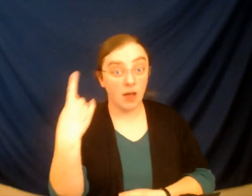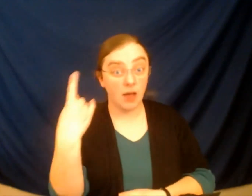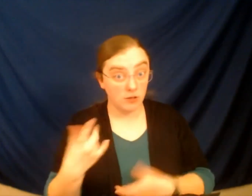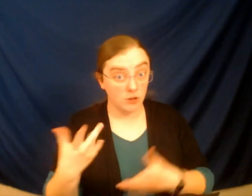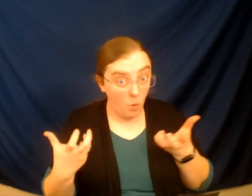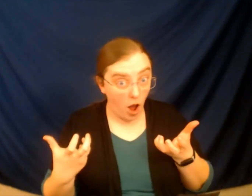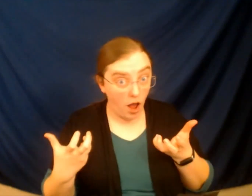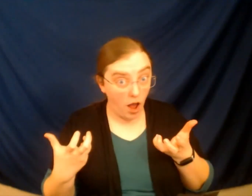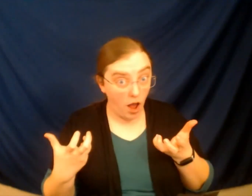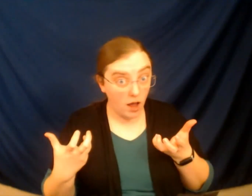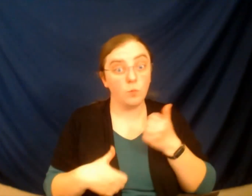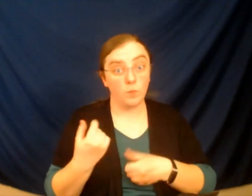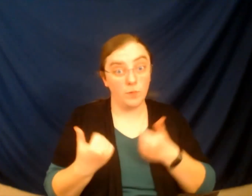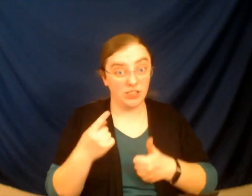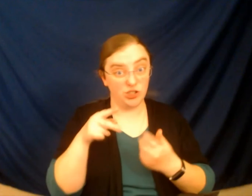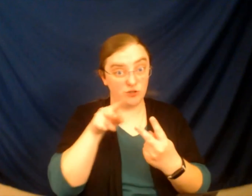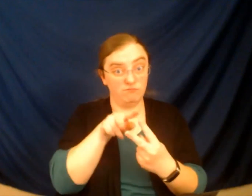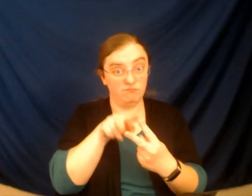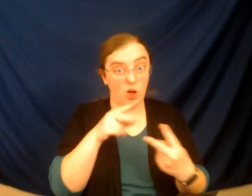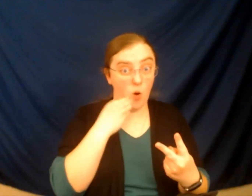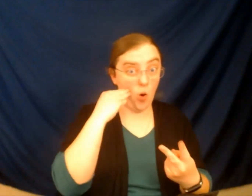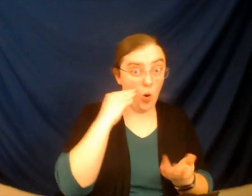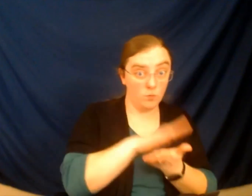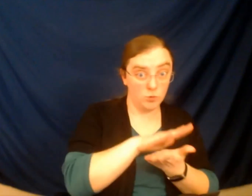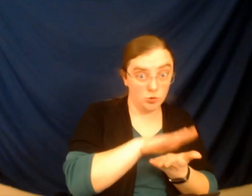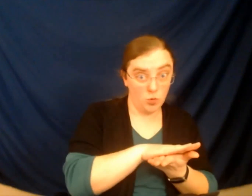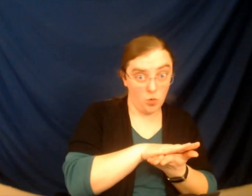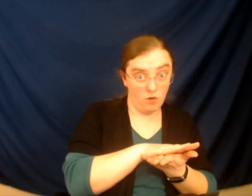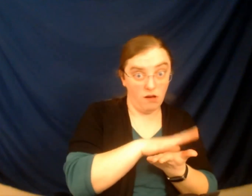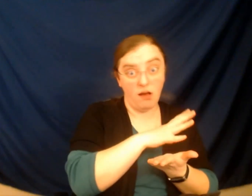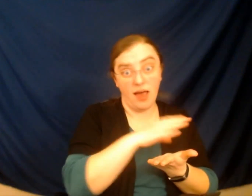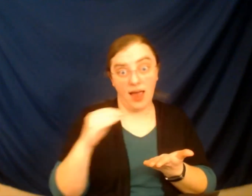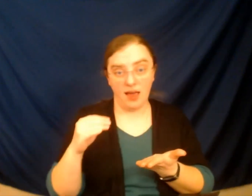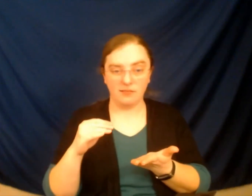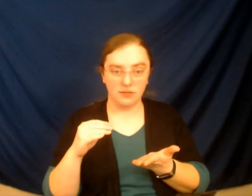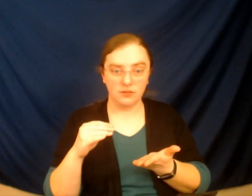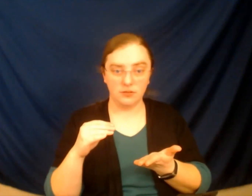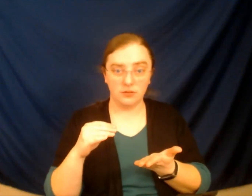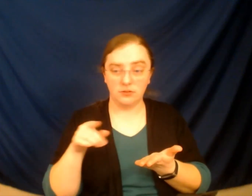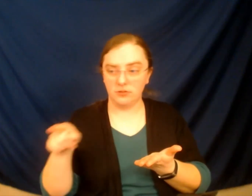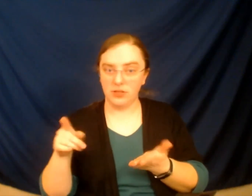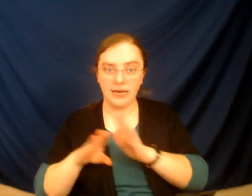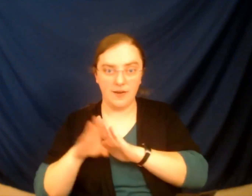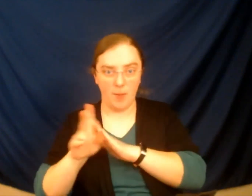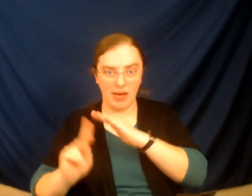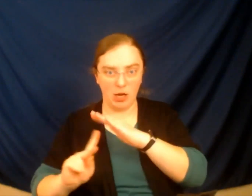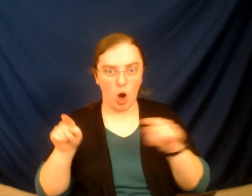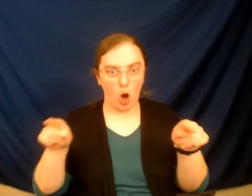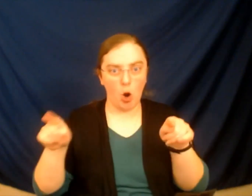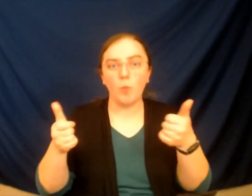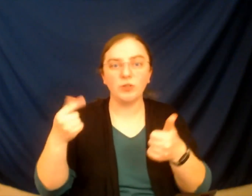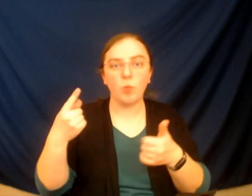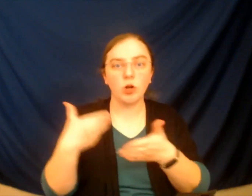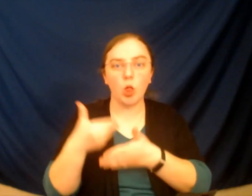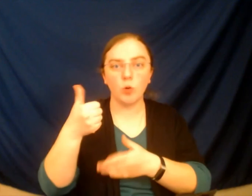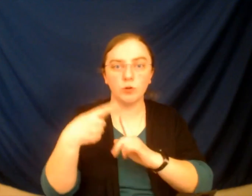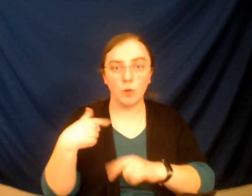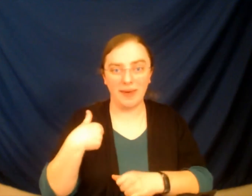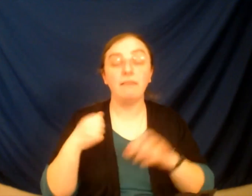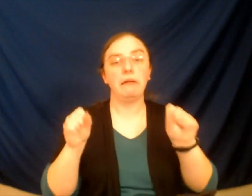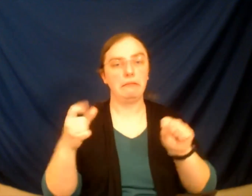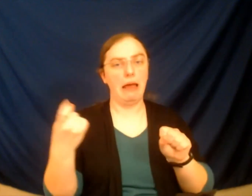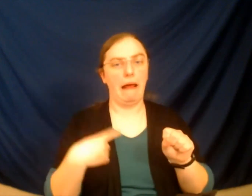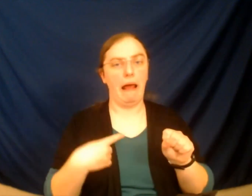about the services, the recovery services for the summertime. And if you give me just a moment, I can find the dates for our